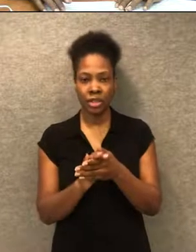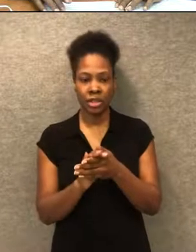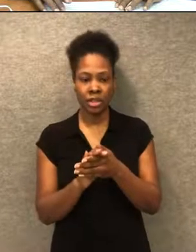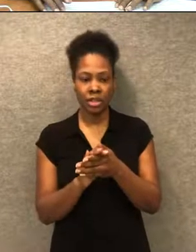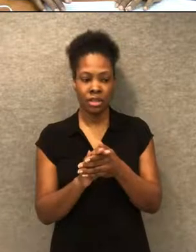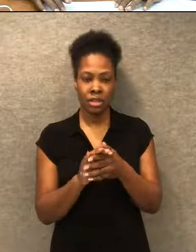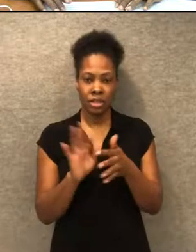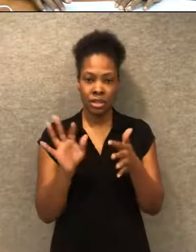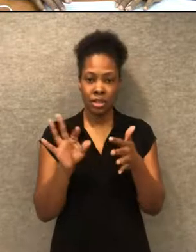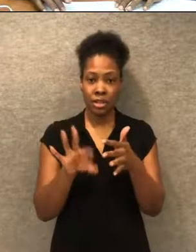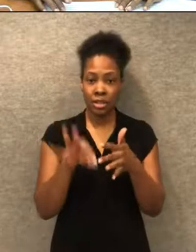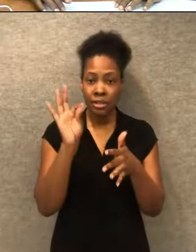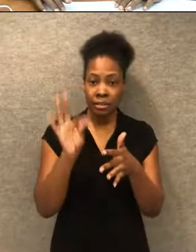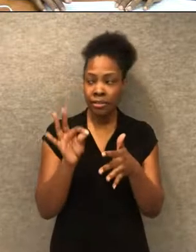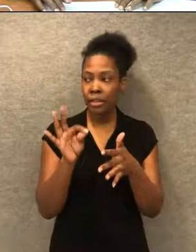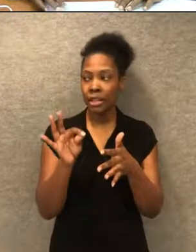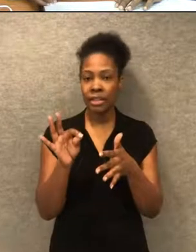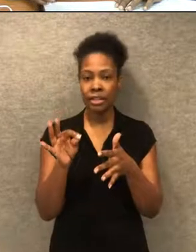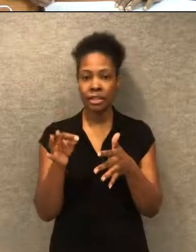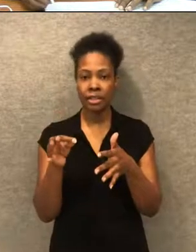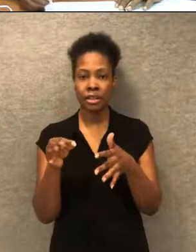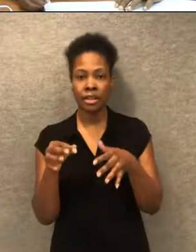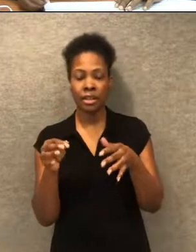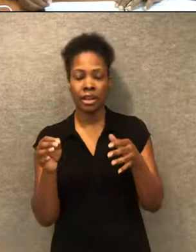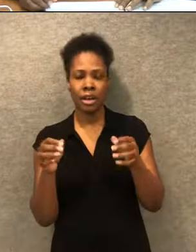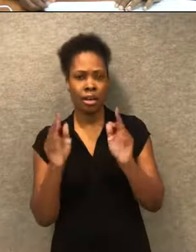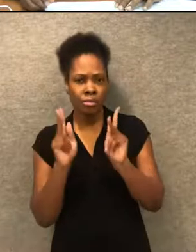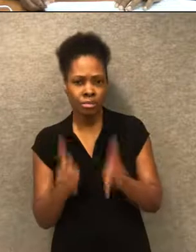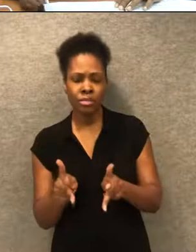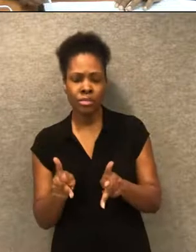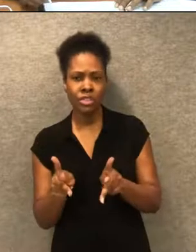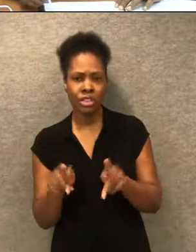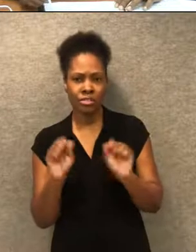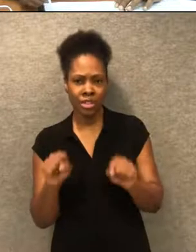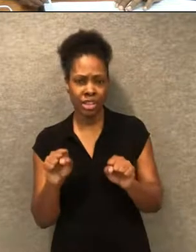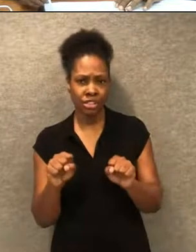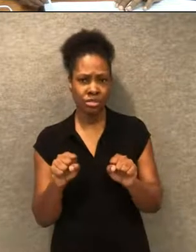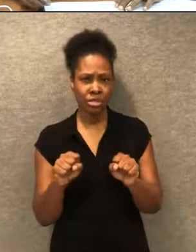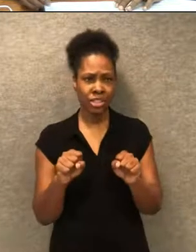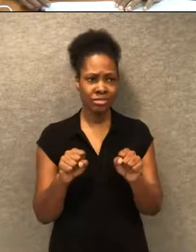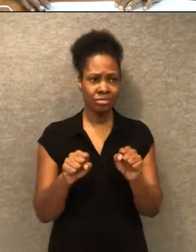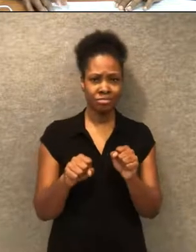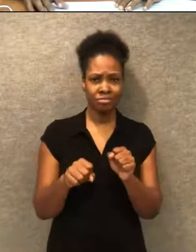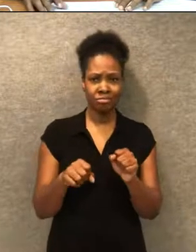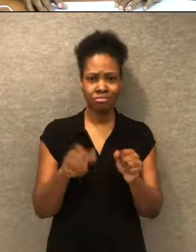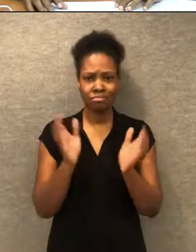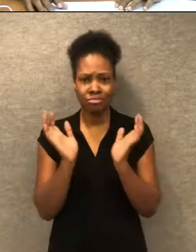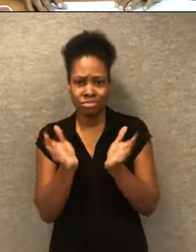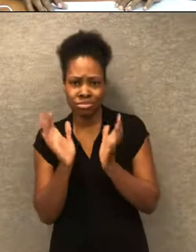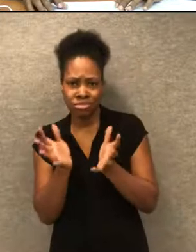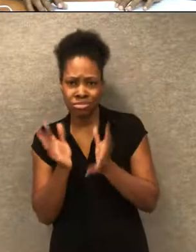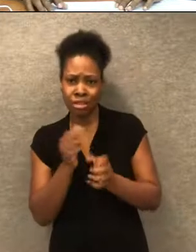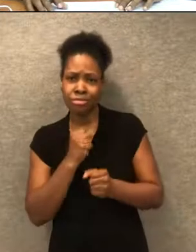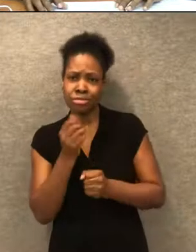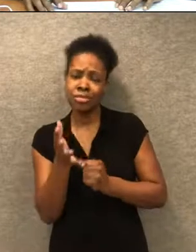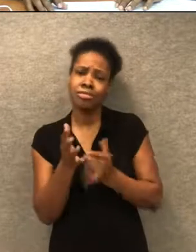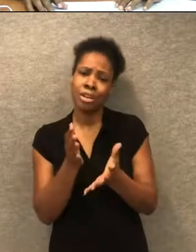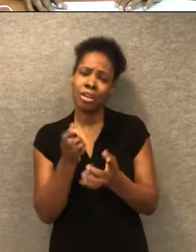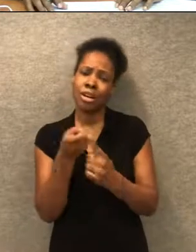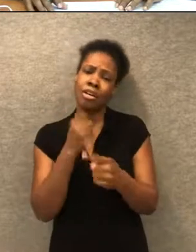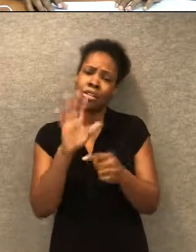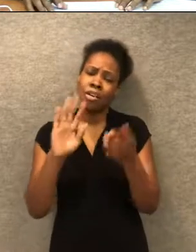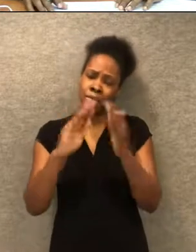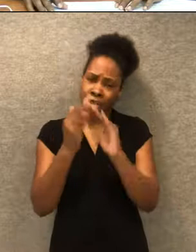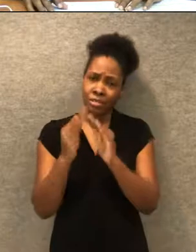color or even a faith-based community, you can find somebody from your community to talk to, and that might feel like a safe